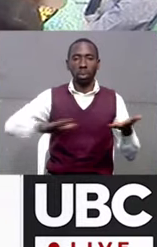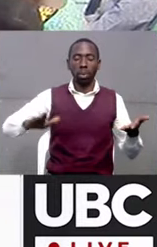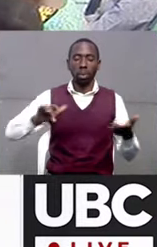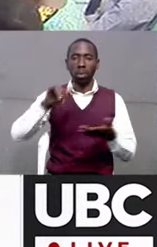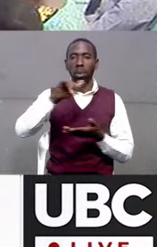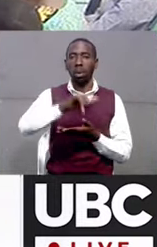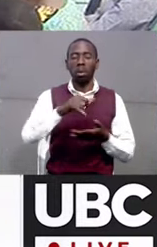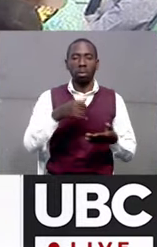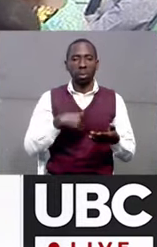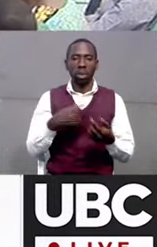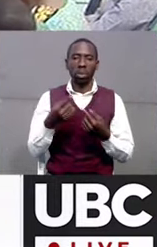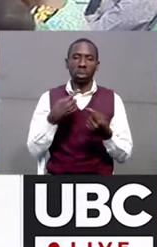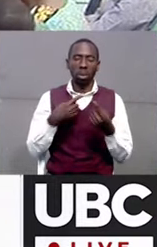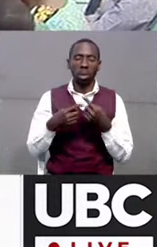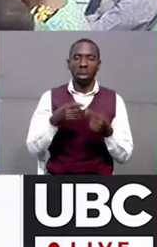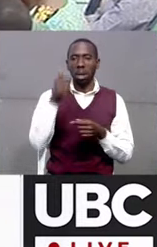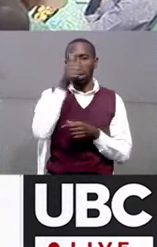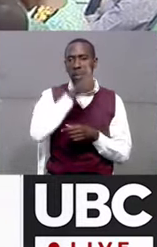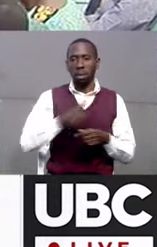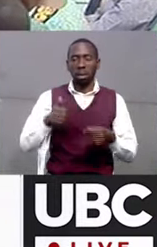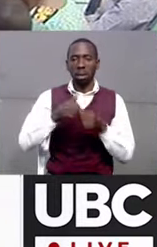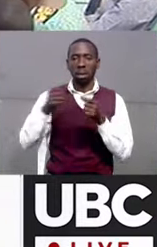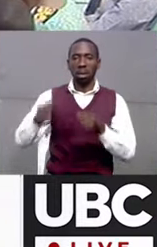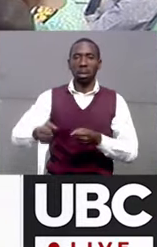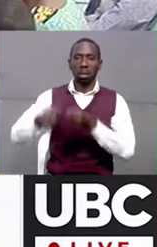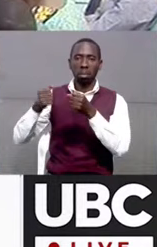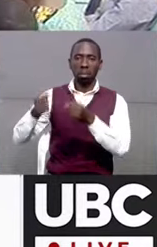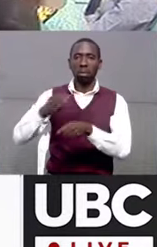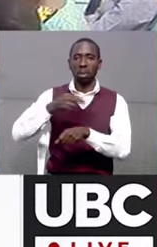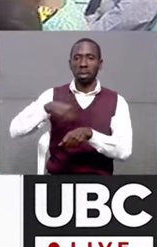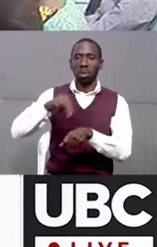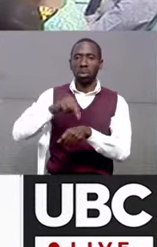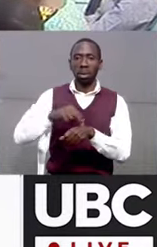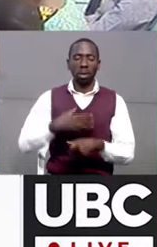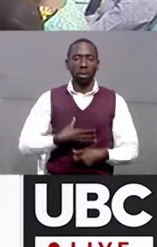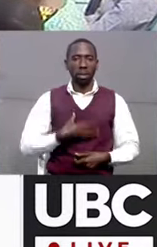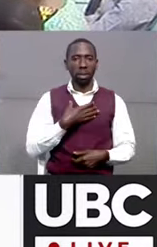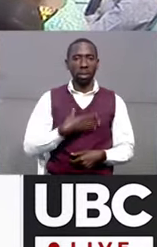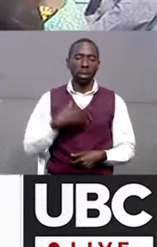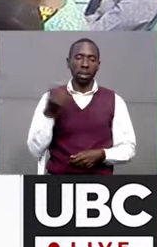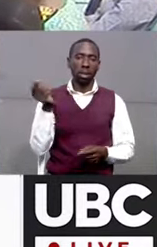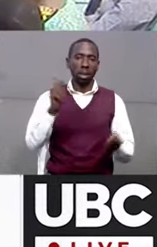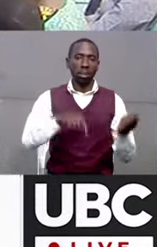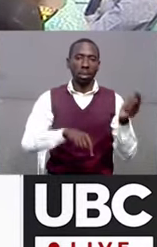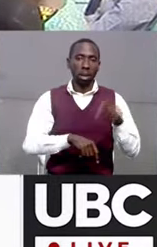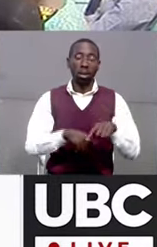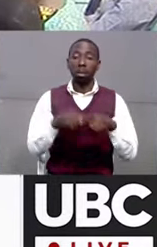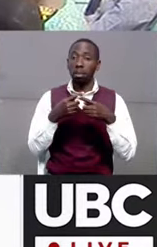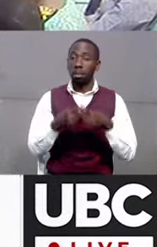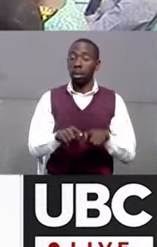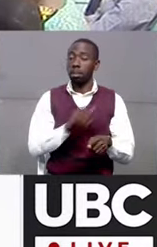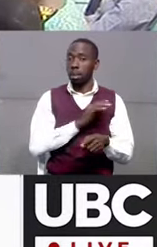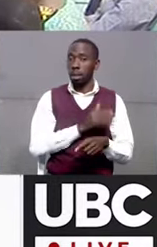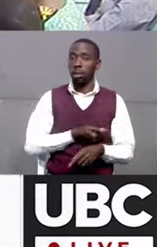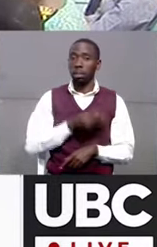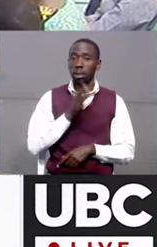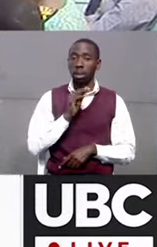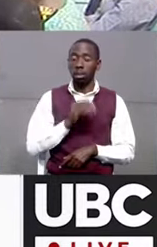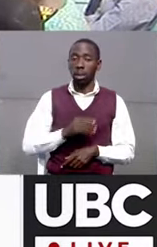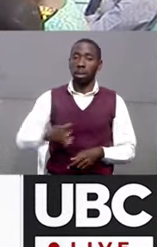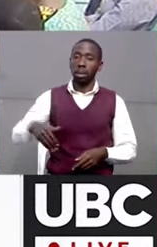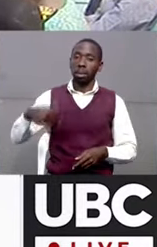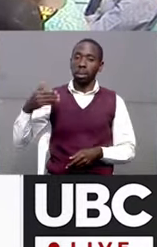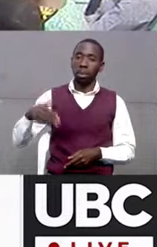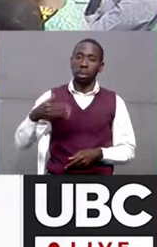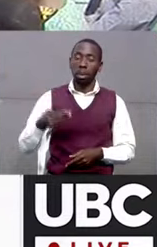Nations hosting those visitors. But Madam Speaker, on a daily basis, we have tourists coming into